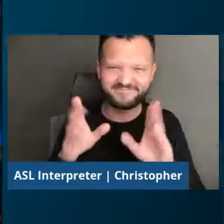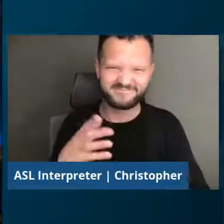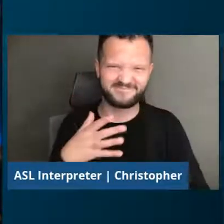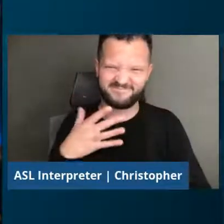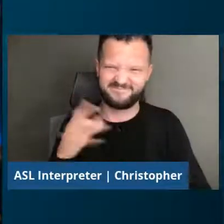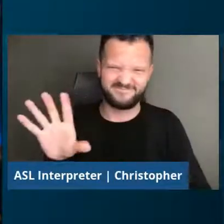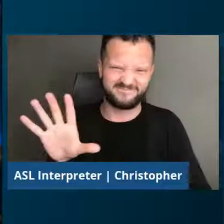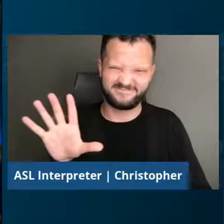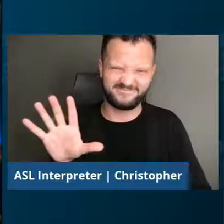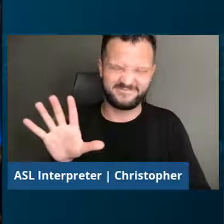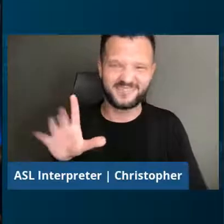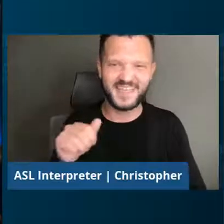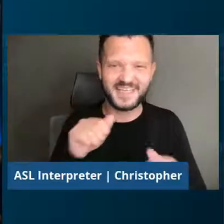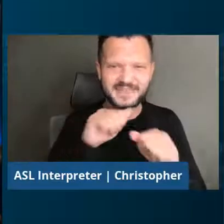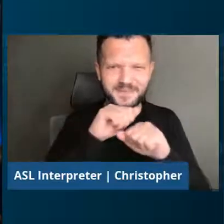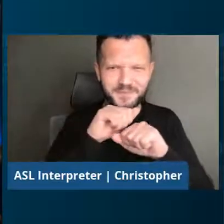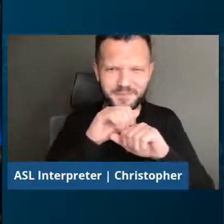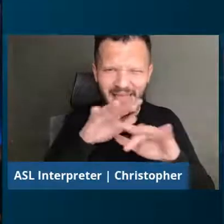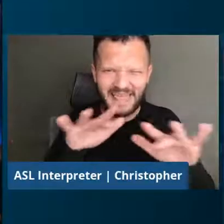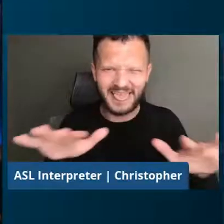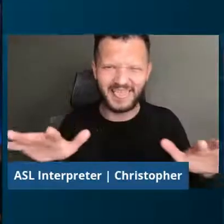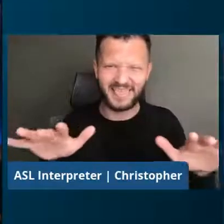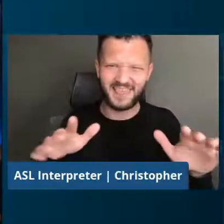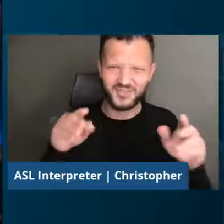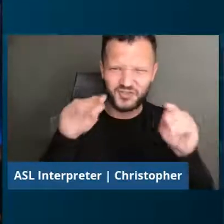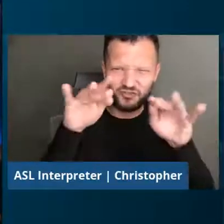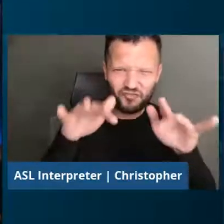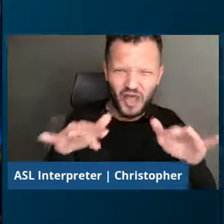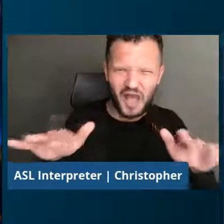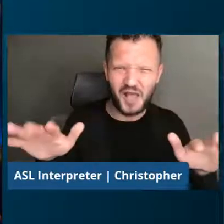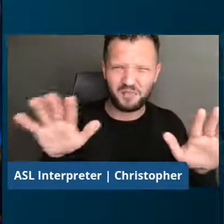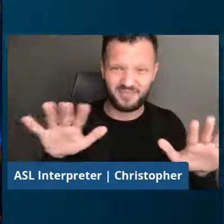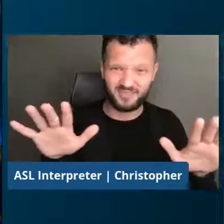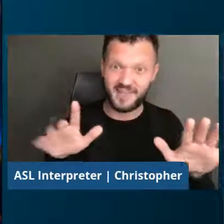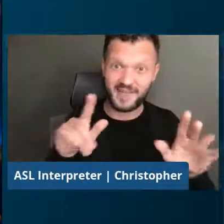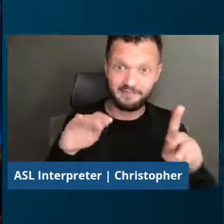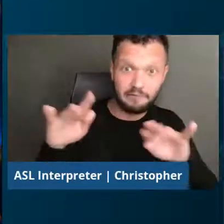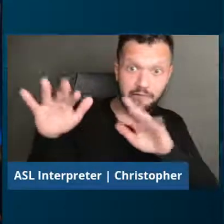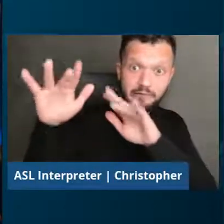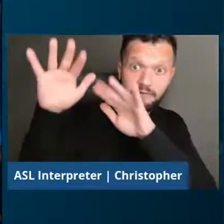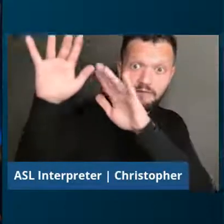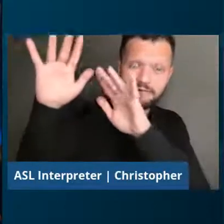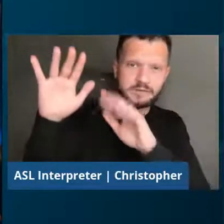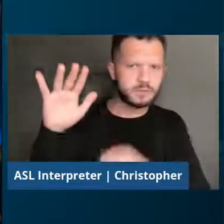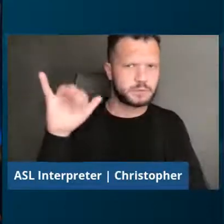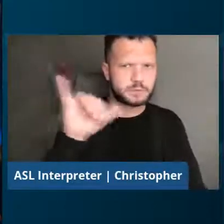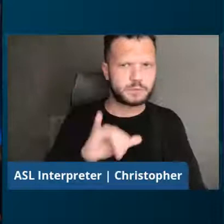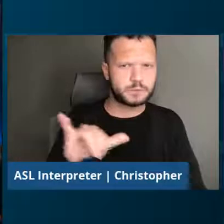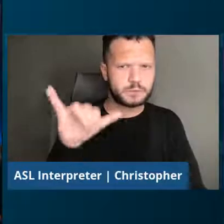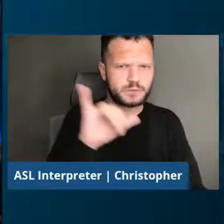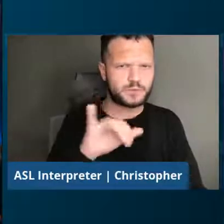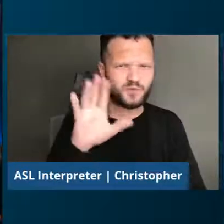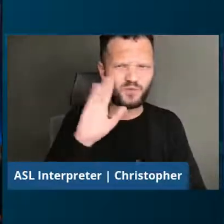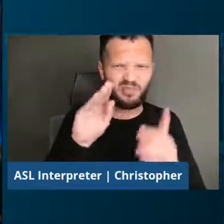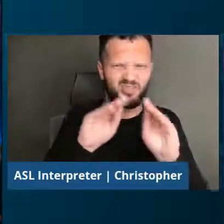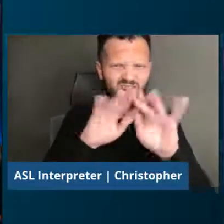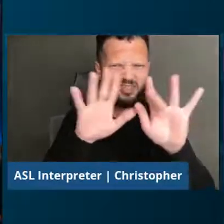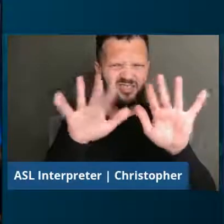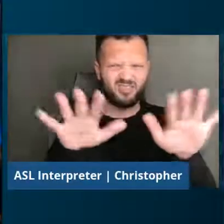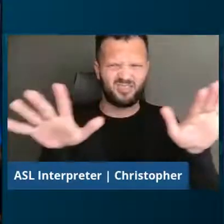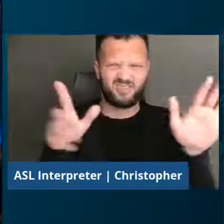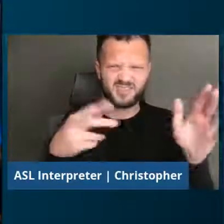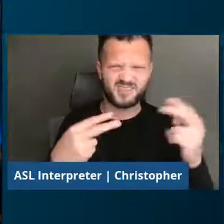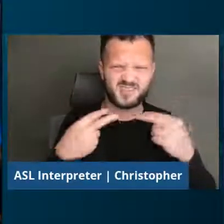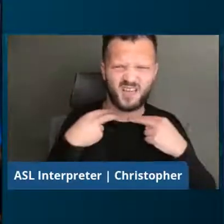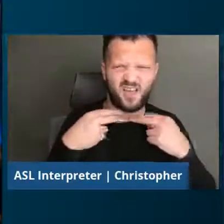crumbly. And so, of course, the crumbs, right? Very problematic, a disaster in microgravity. This stuff would get everywhere. I don't know if